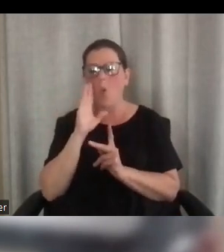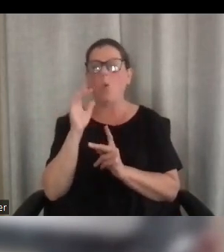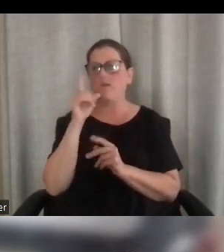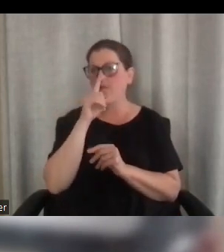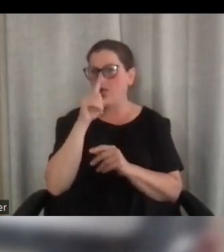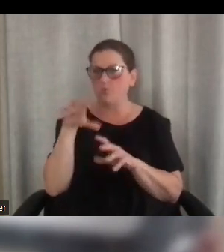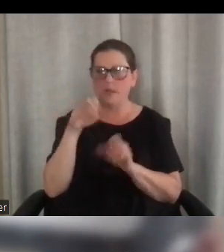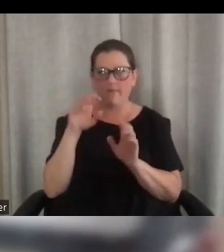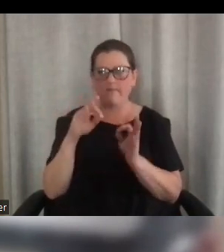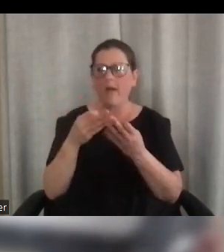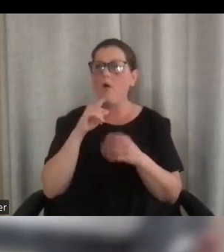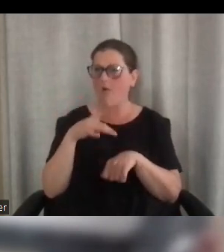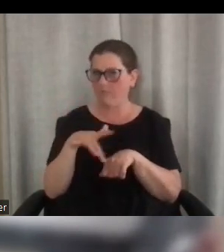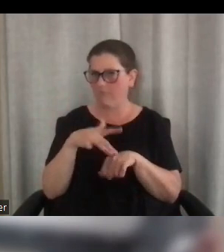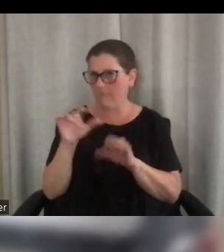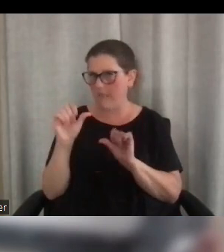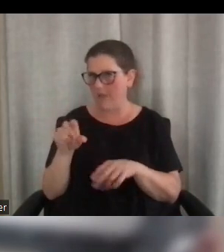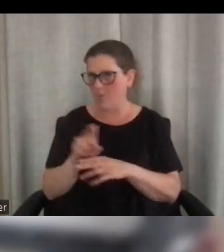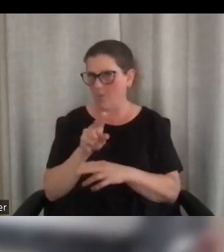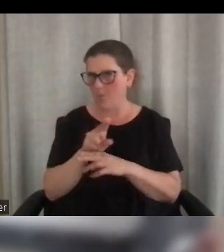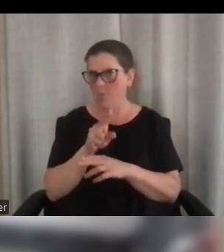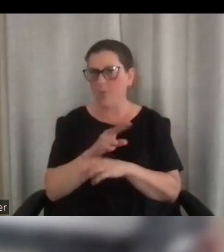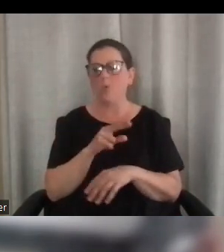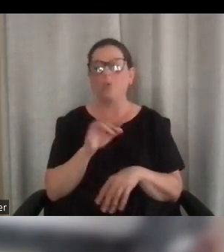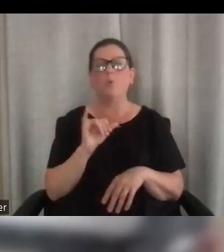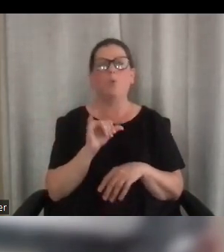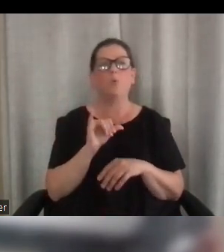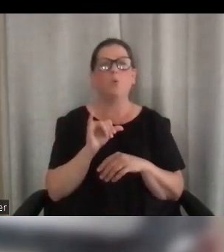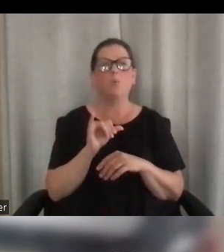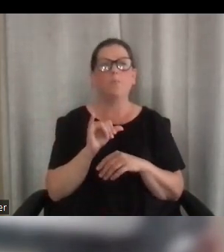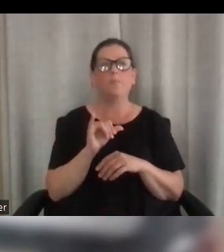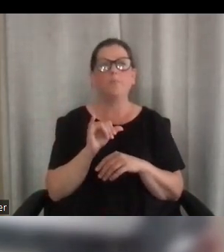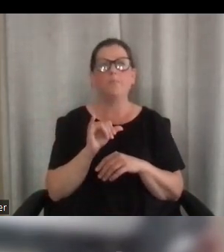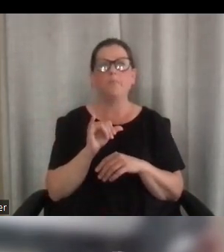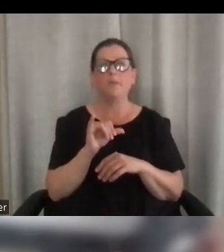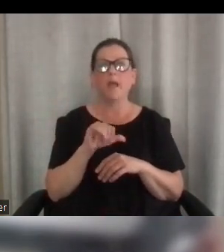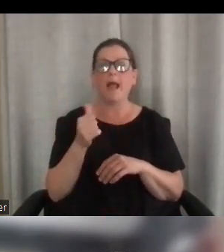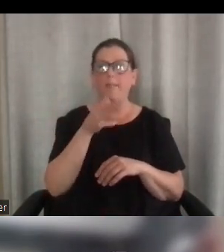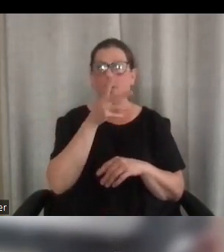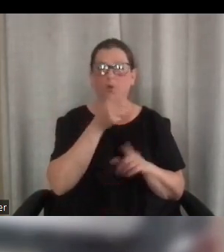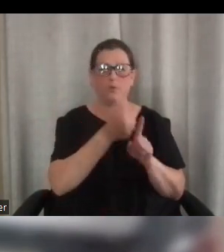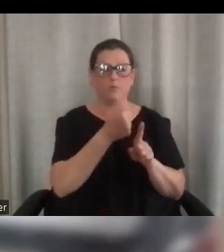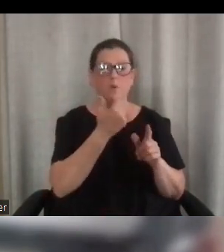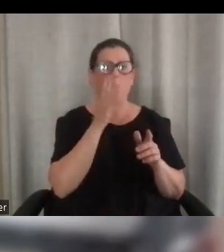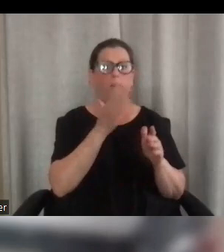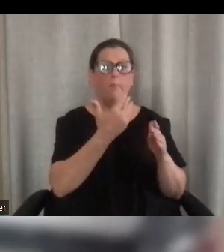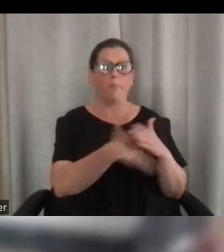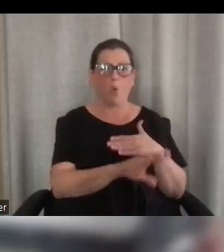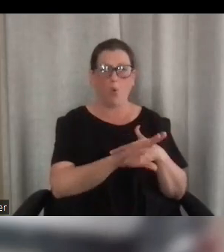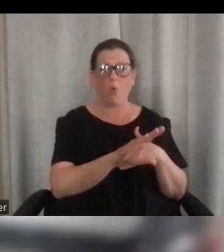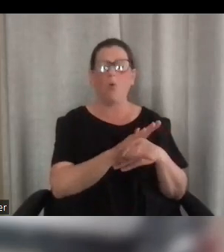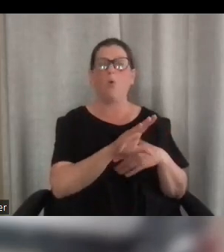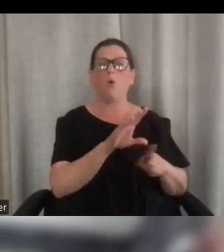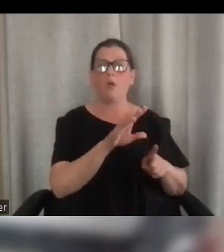are eligible for this leave. In addition, that birthing people, mothers who are giving birth, are possibly eligible for